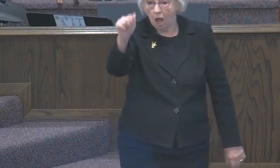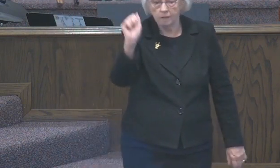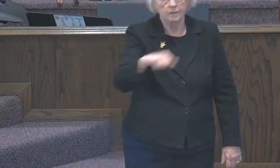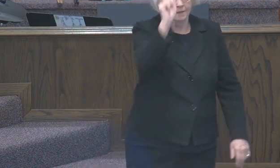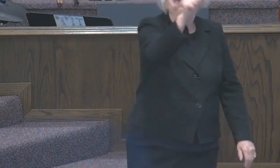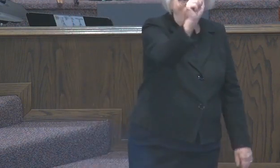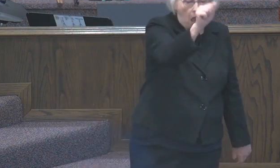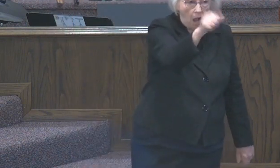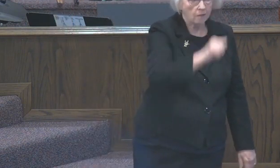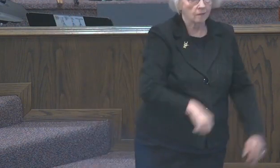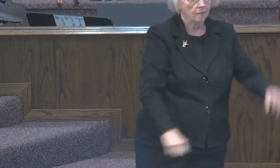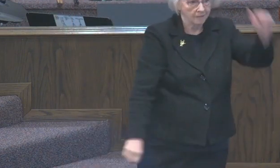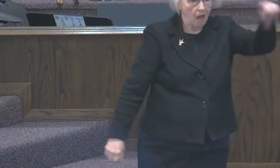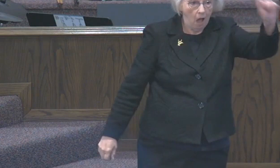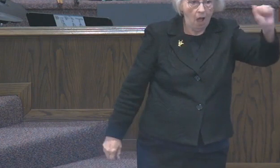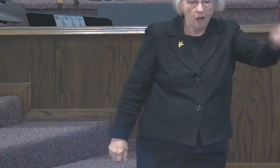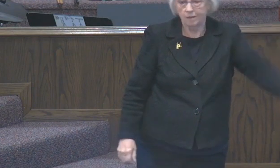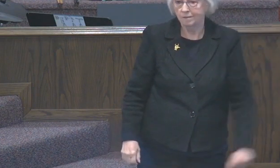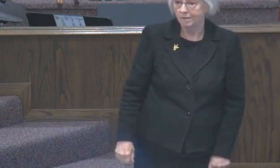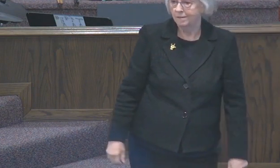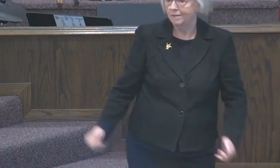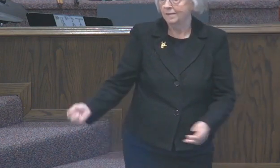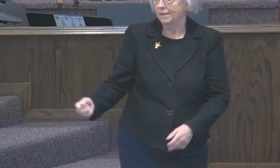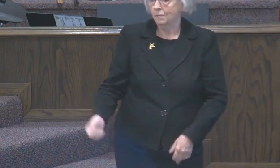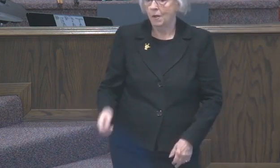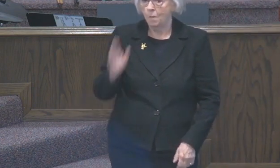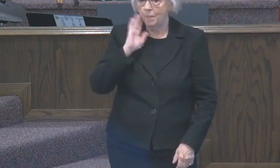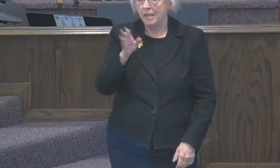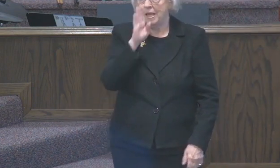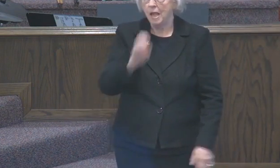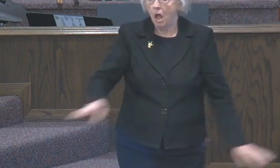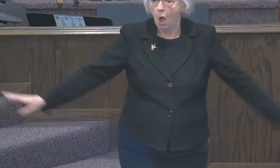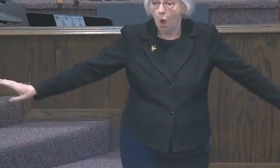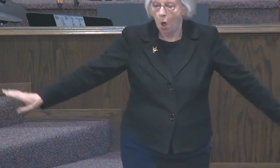knock, knock, and knock, and it will be